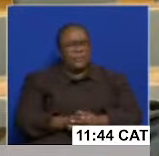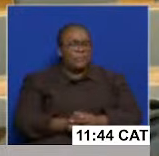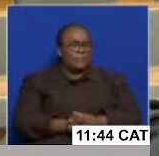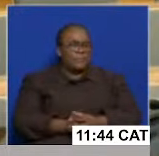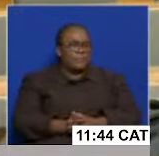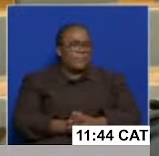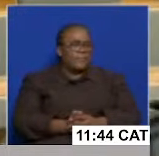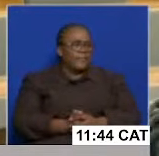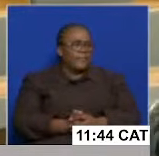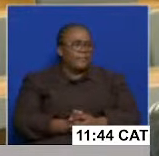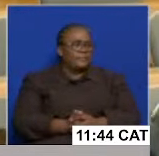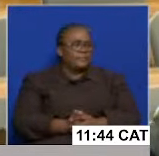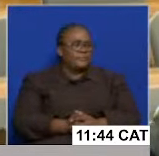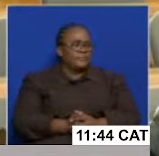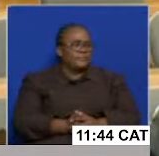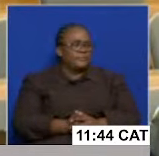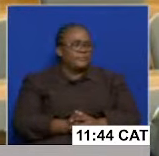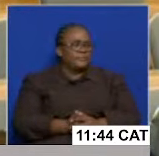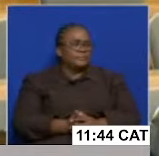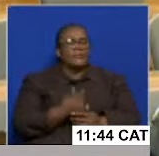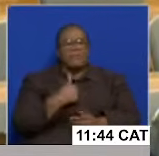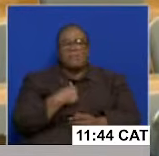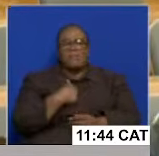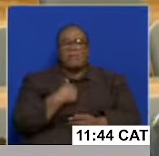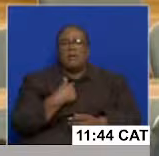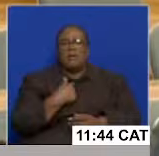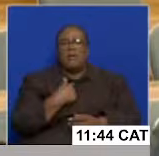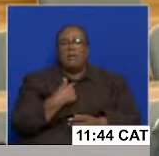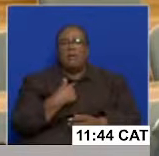I usually saw him out of